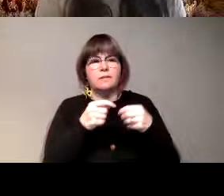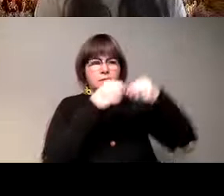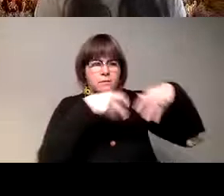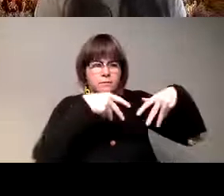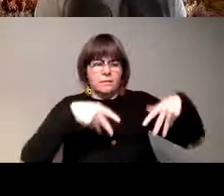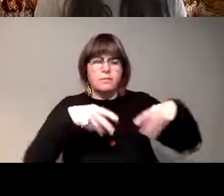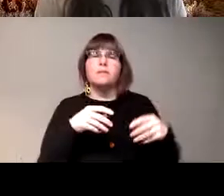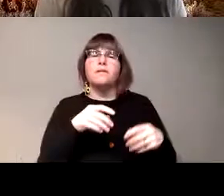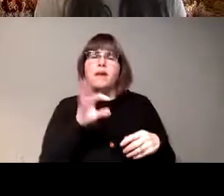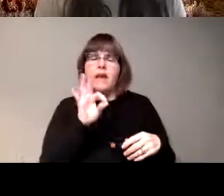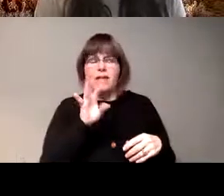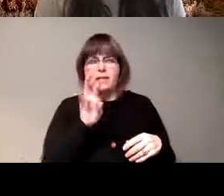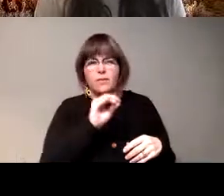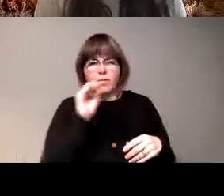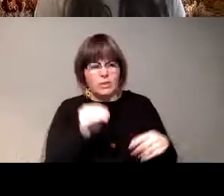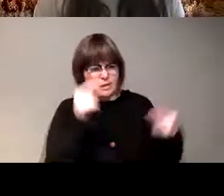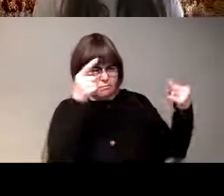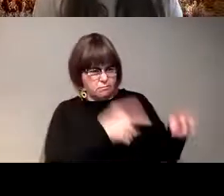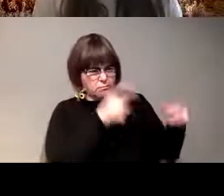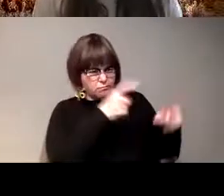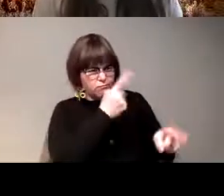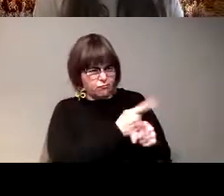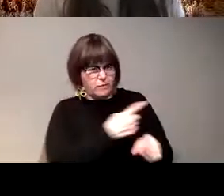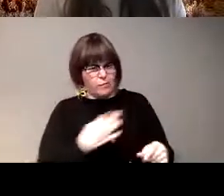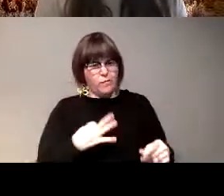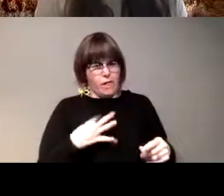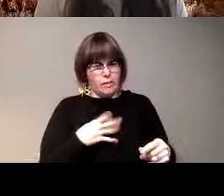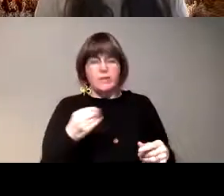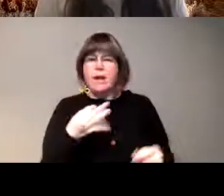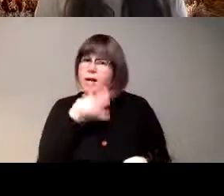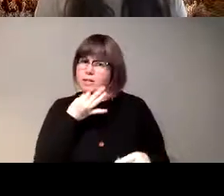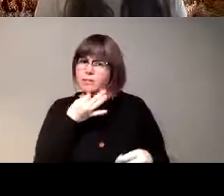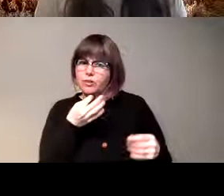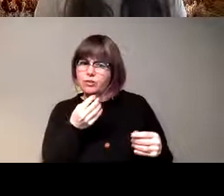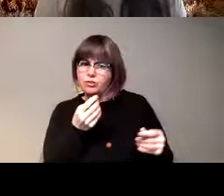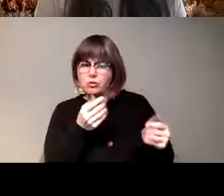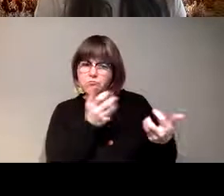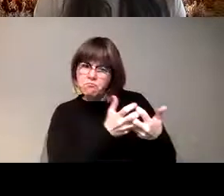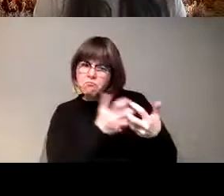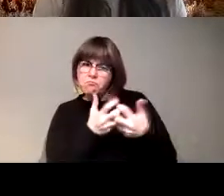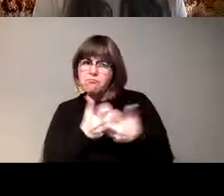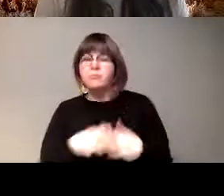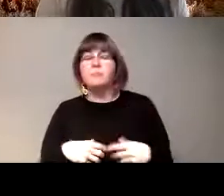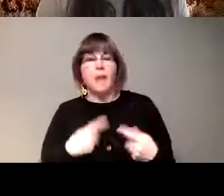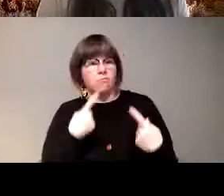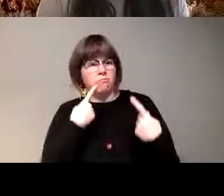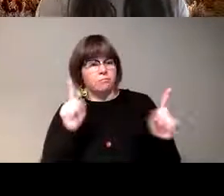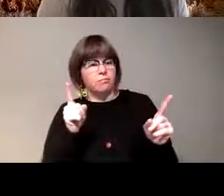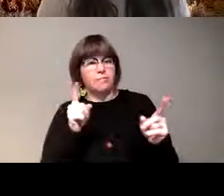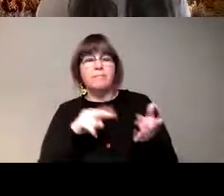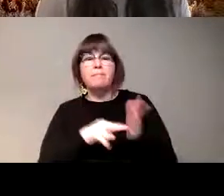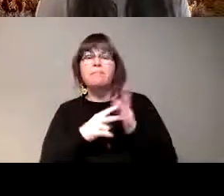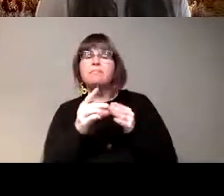about a 97% agreement between the volunteers and the experts. So this success of Galaxy Zoo ultimately led